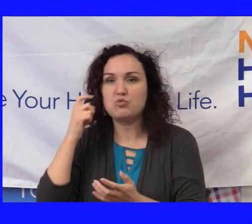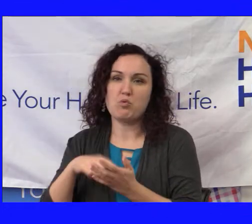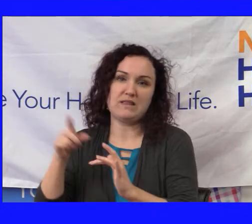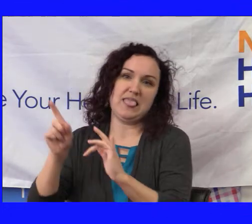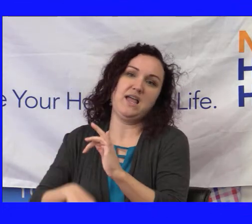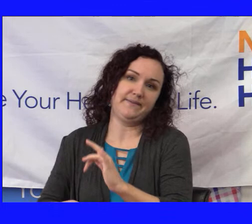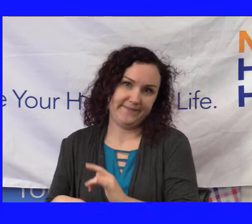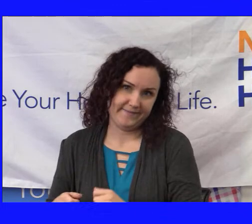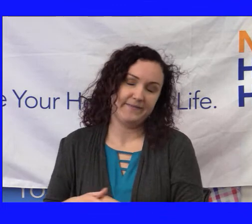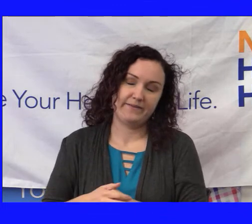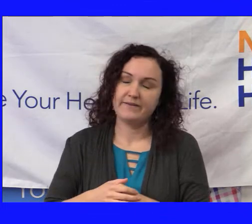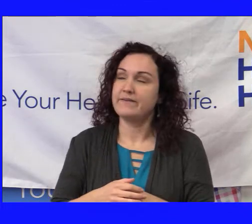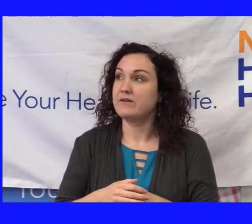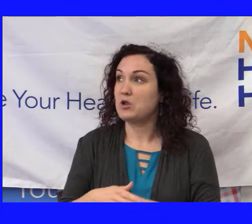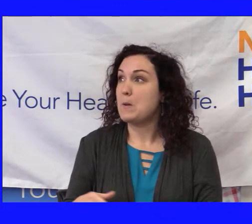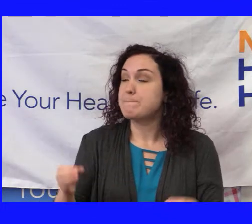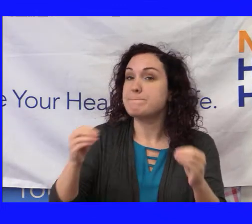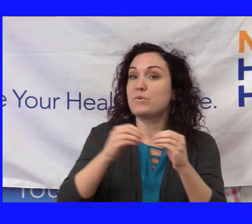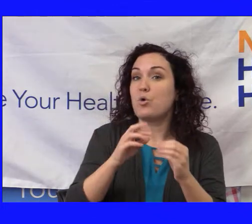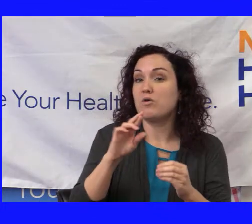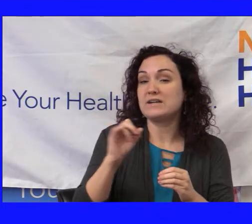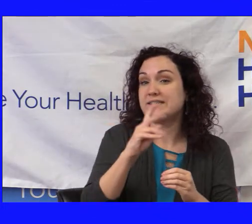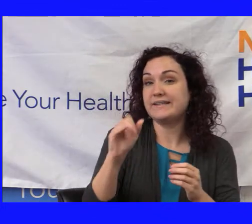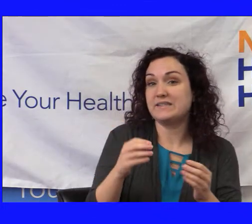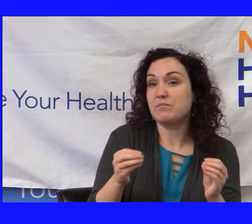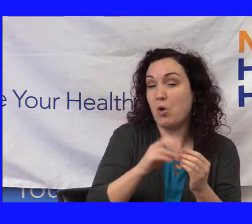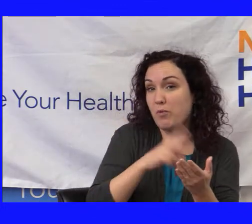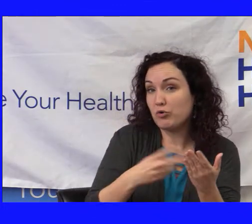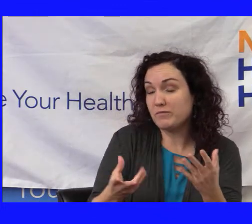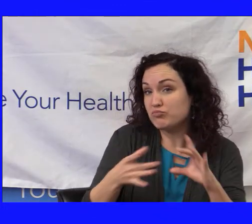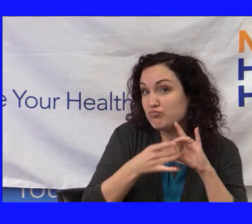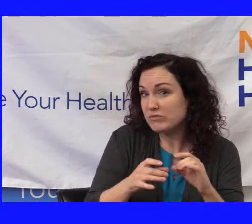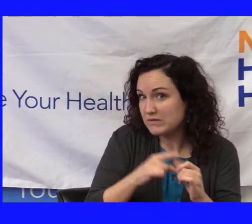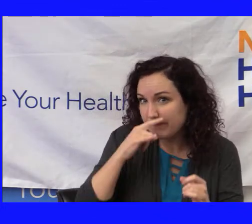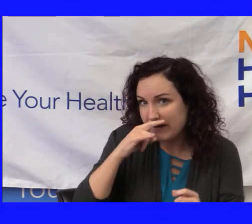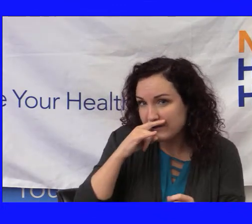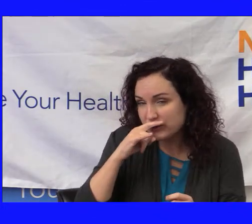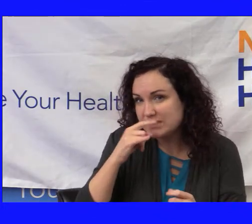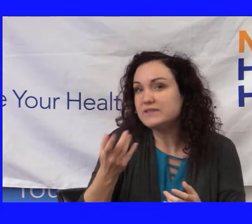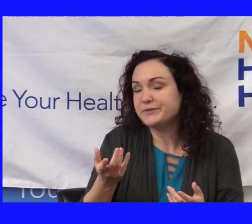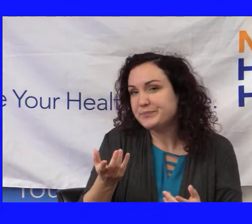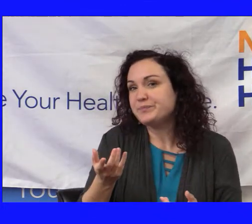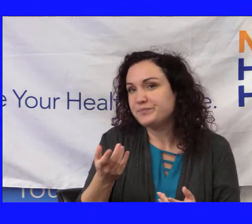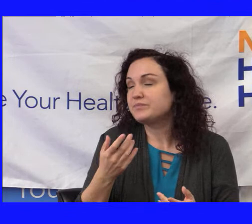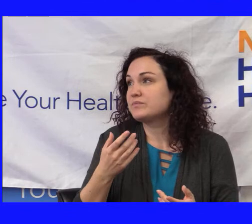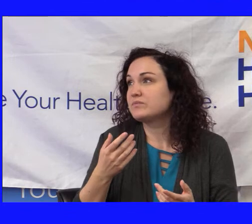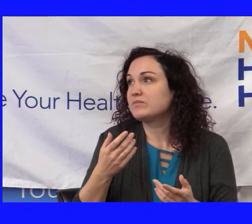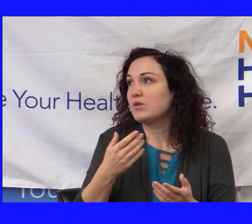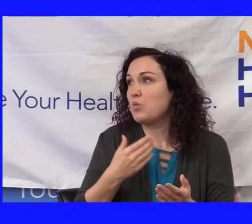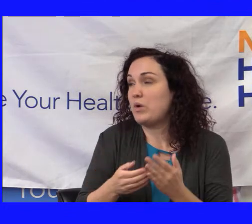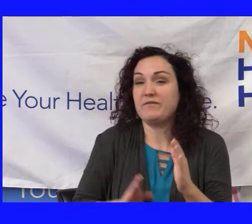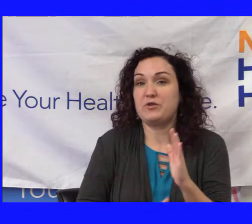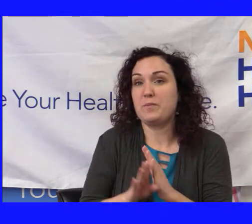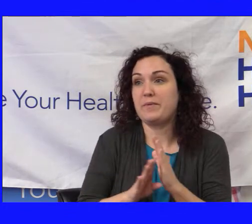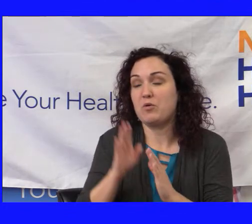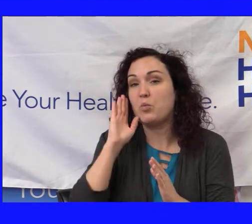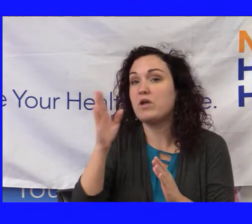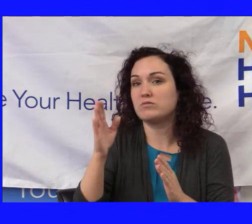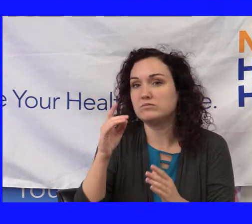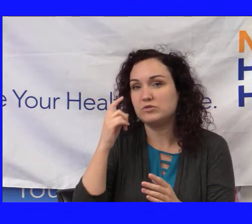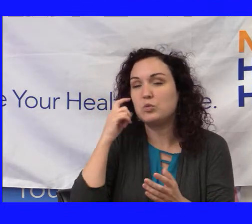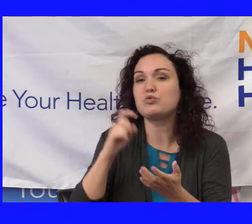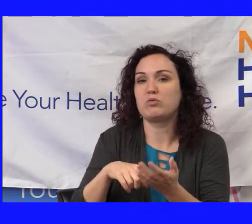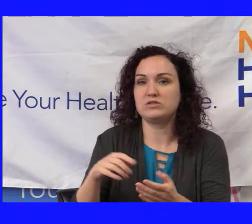there's more pediatric residency and more programs, there's more visits. Because again, whatever you build is full, and all the others are